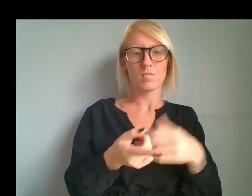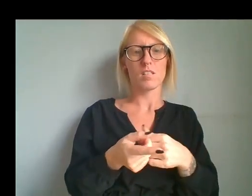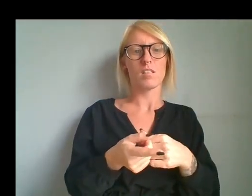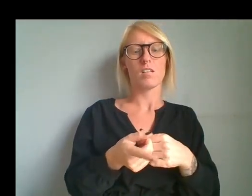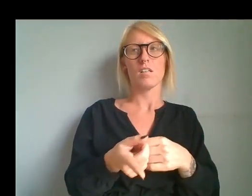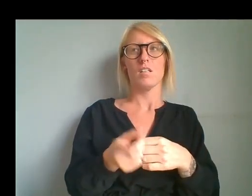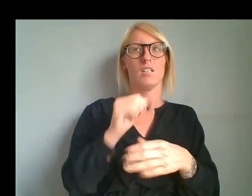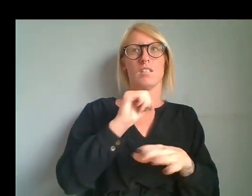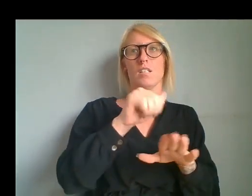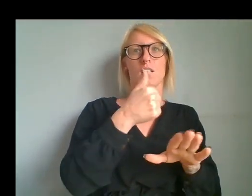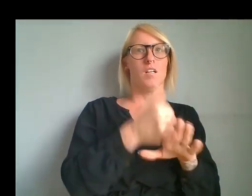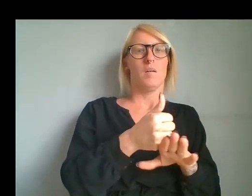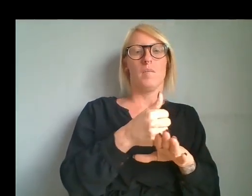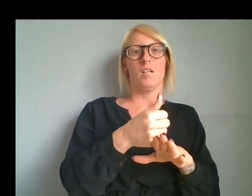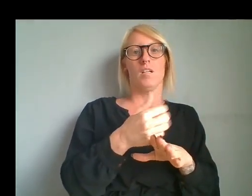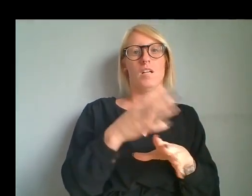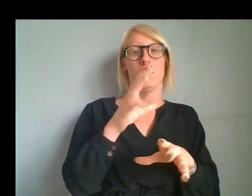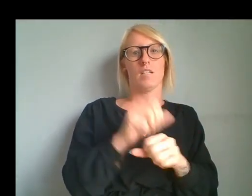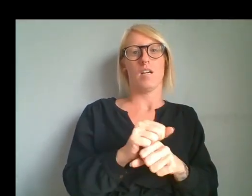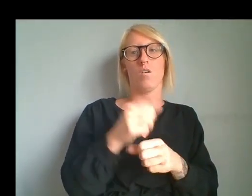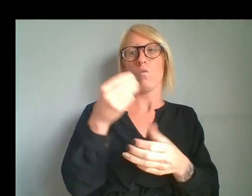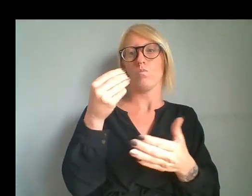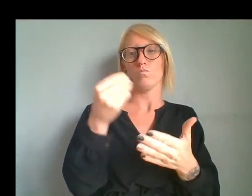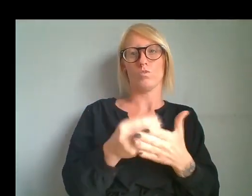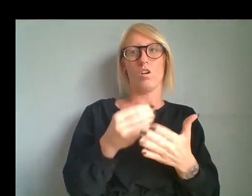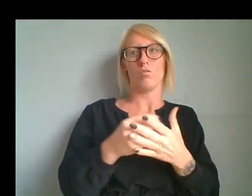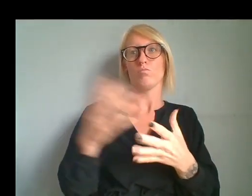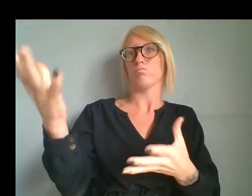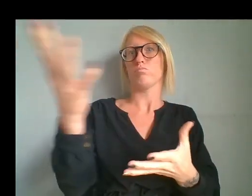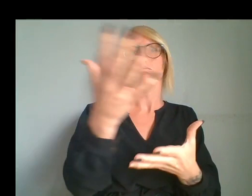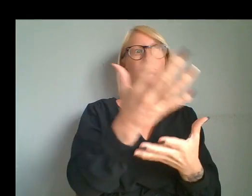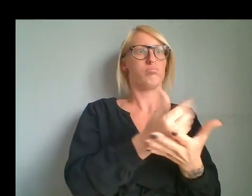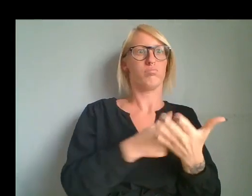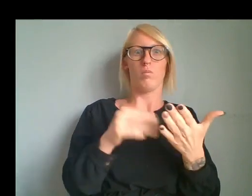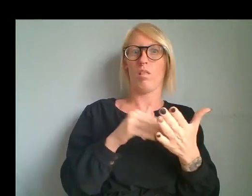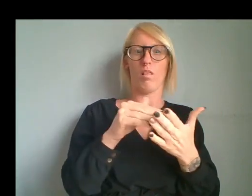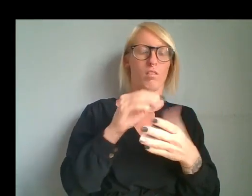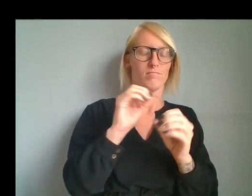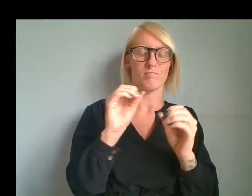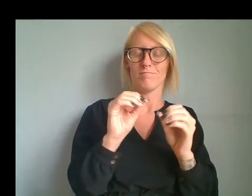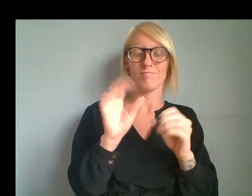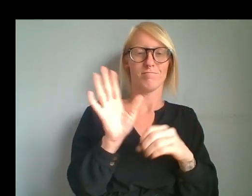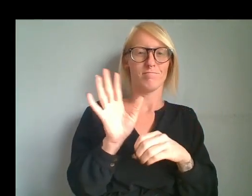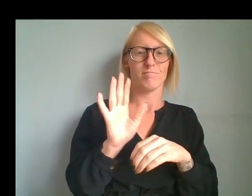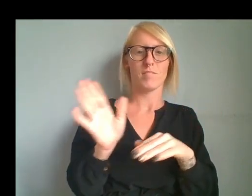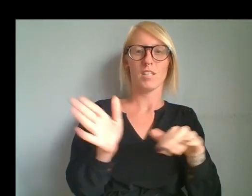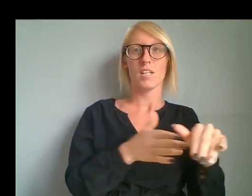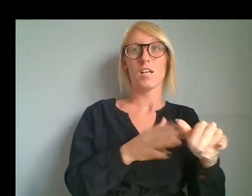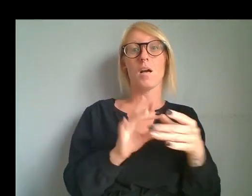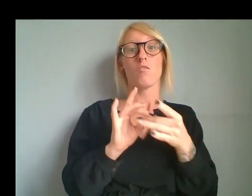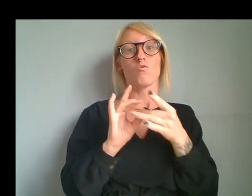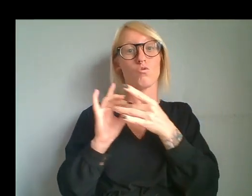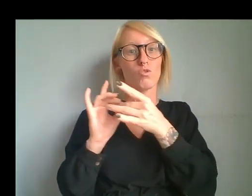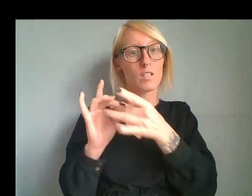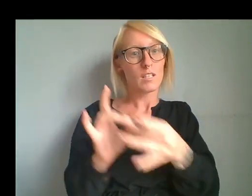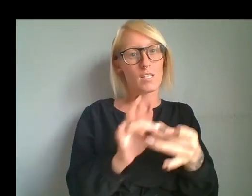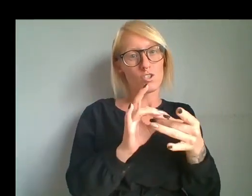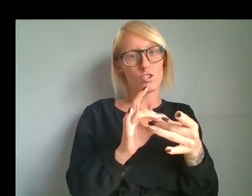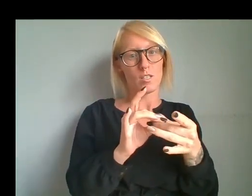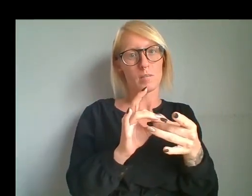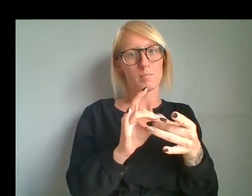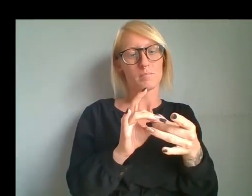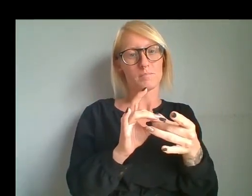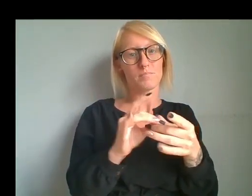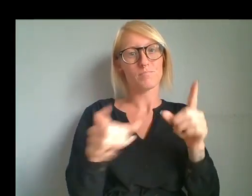of dollars are going to be coming in. What we have found has been great for relationship building. I know myself, and I can speak for